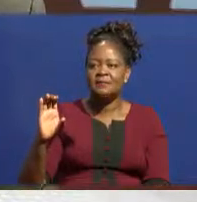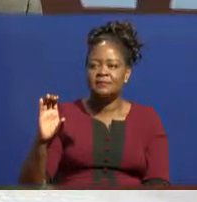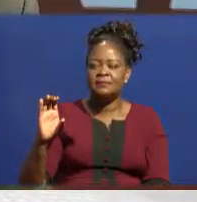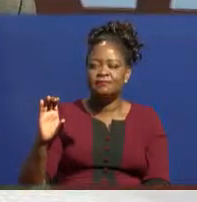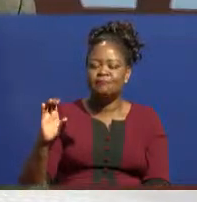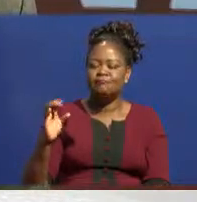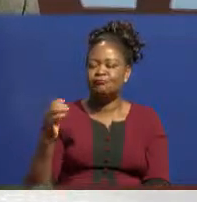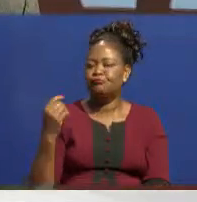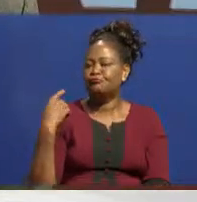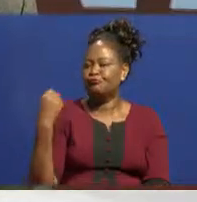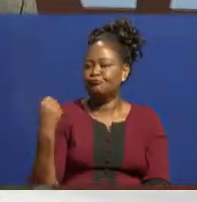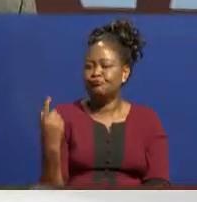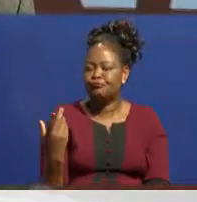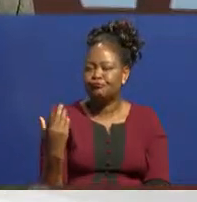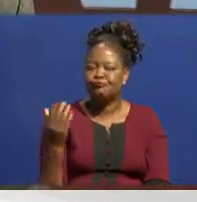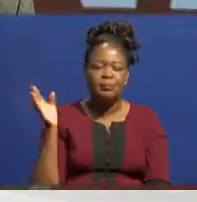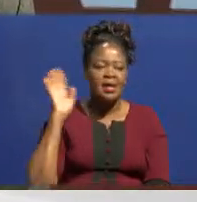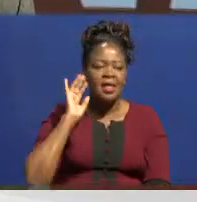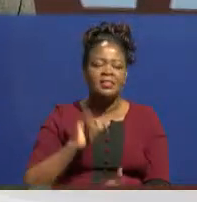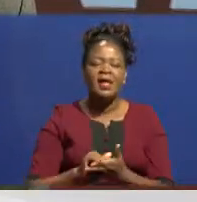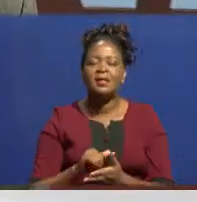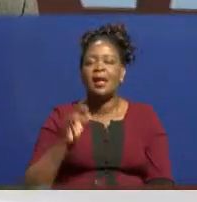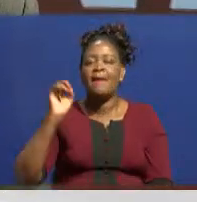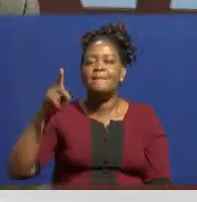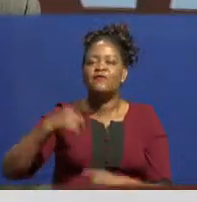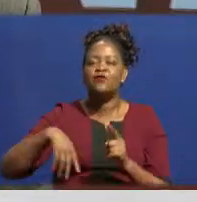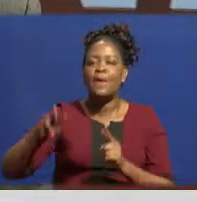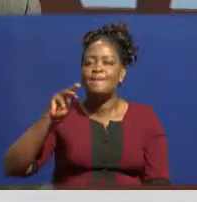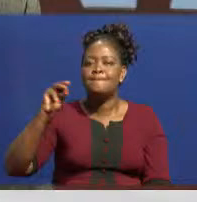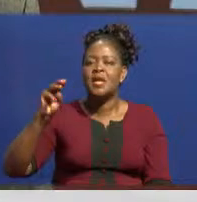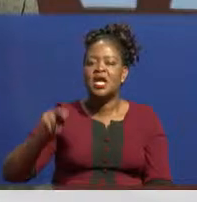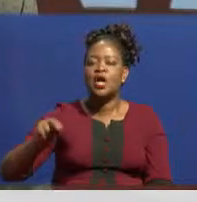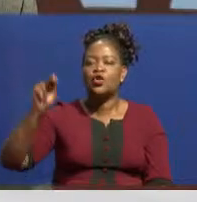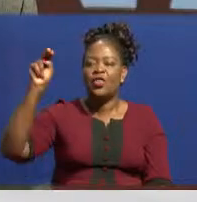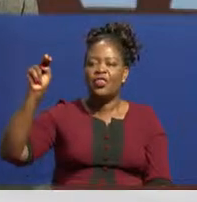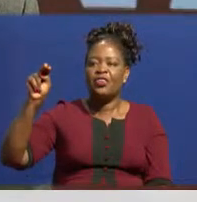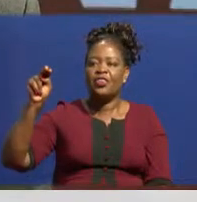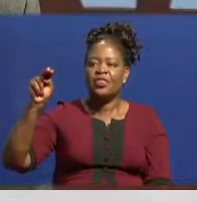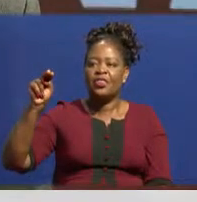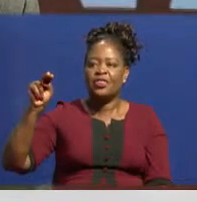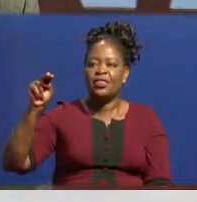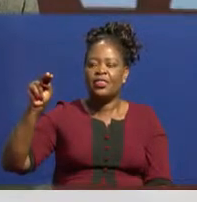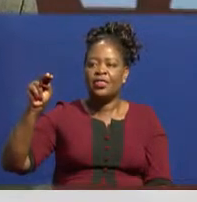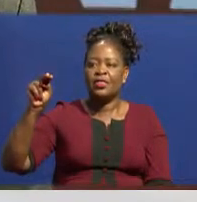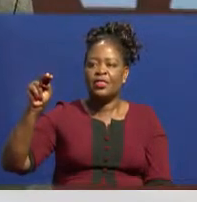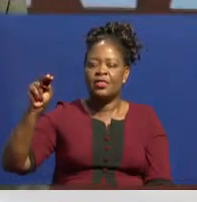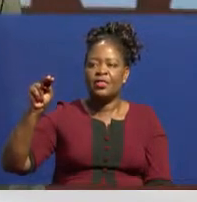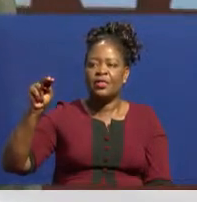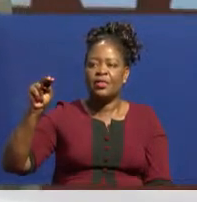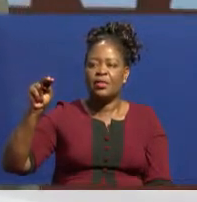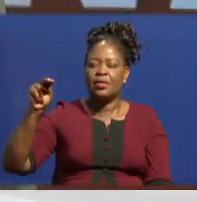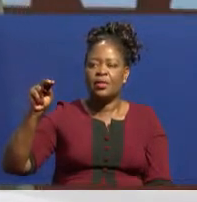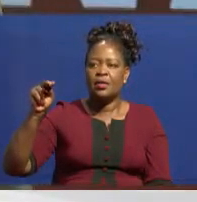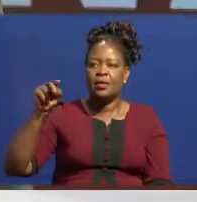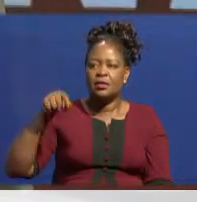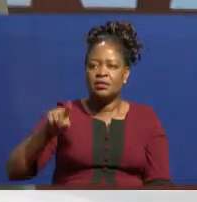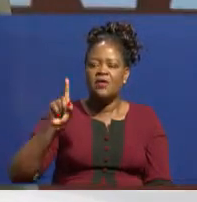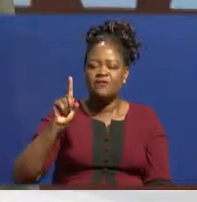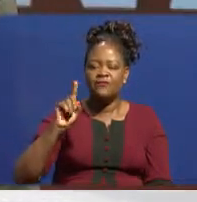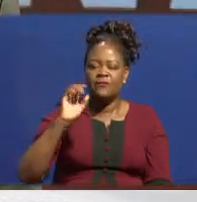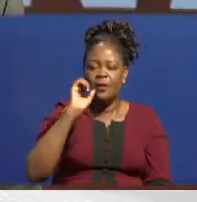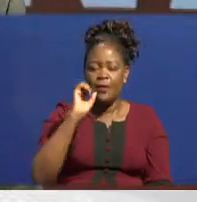of late now, I hear one of our members of parliament from Mandera North, Major Bashir, is driving a